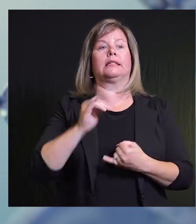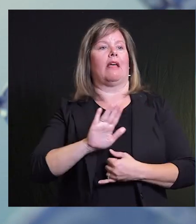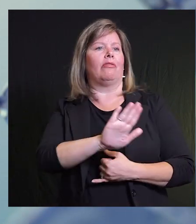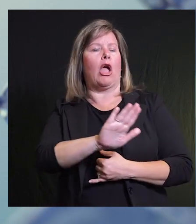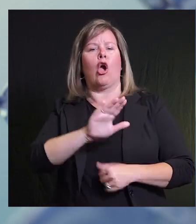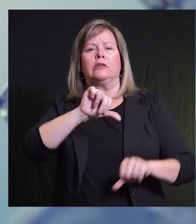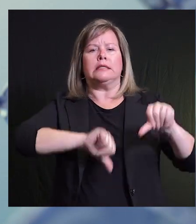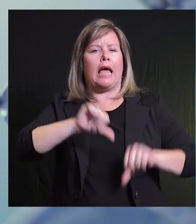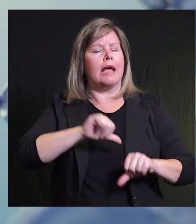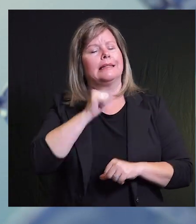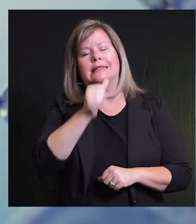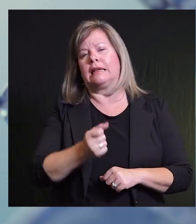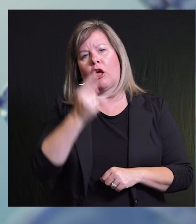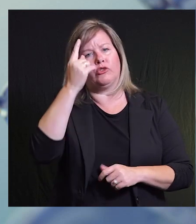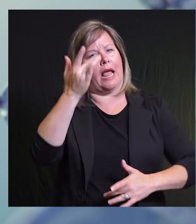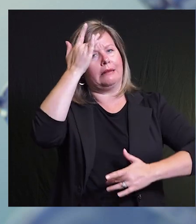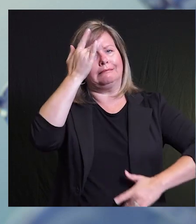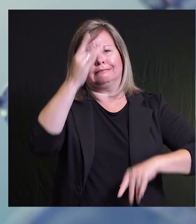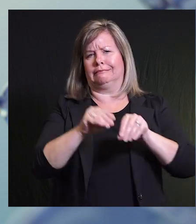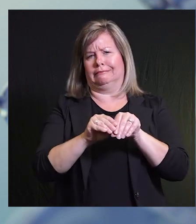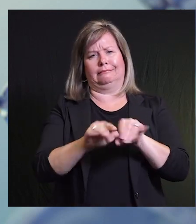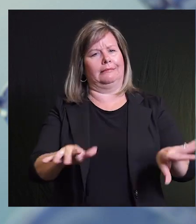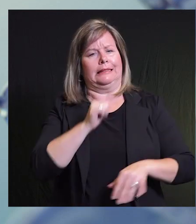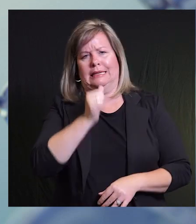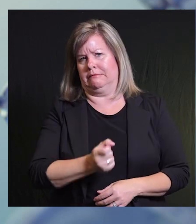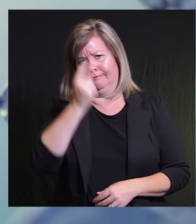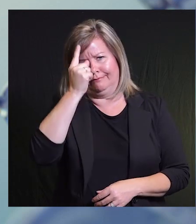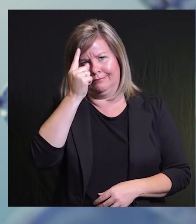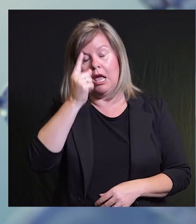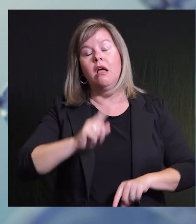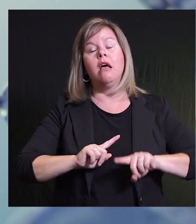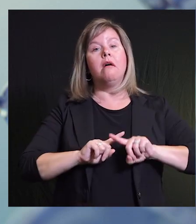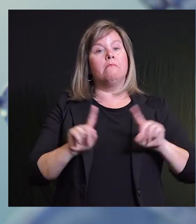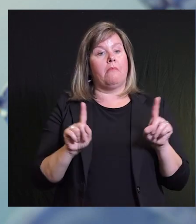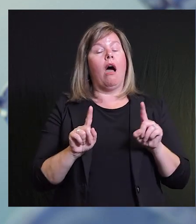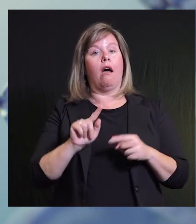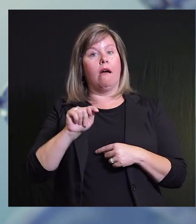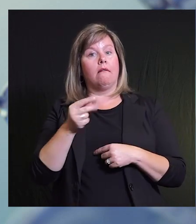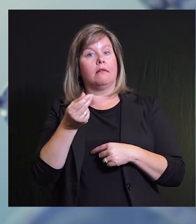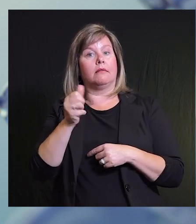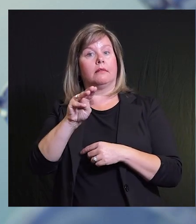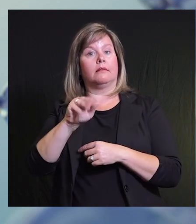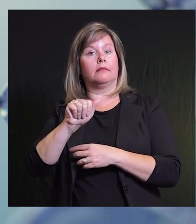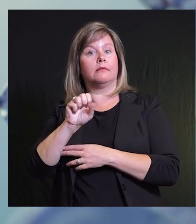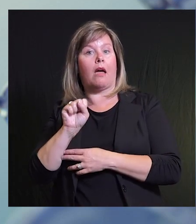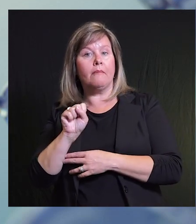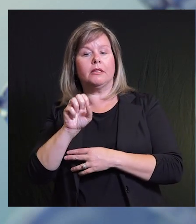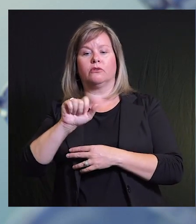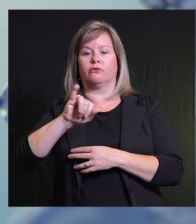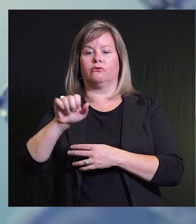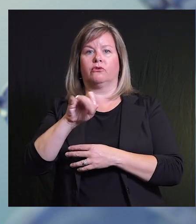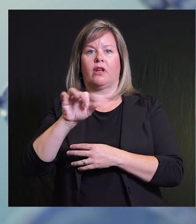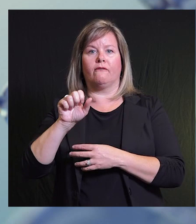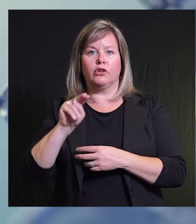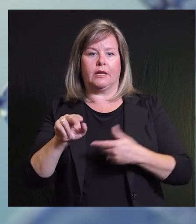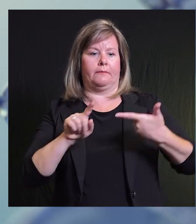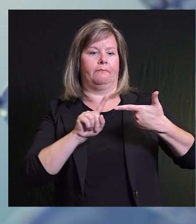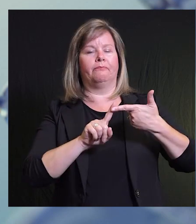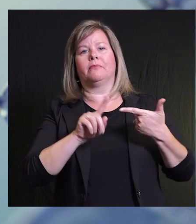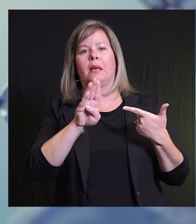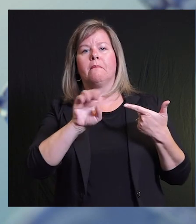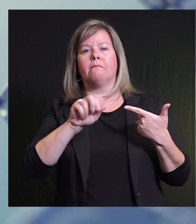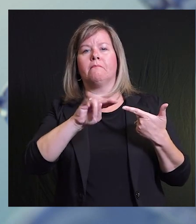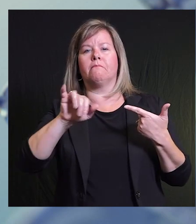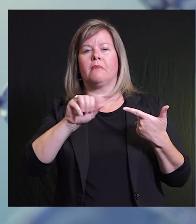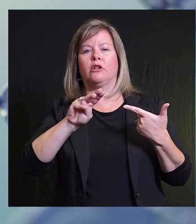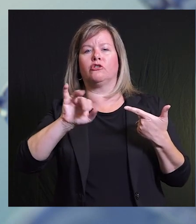didn't understand infectious disease like we understand today. But what we do know is that people like Thomas Jefferson and Benjamin